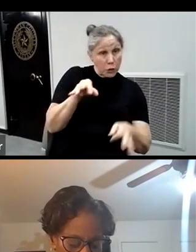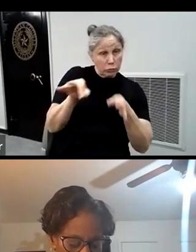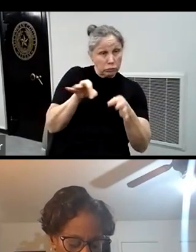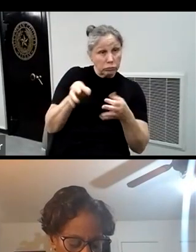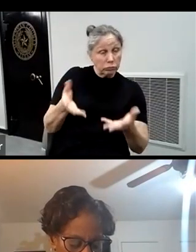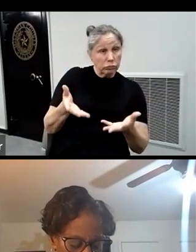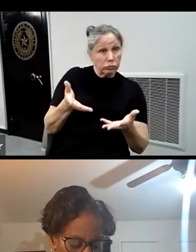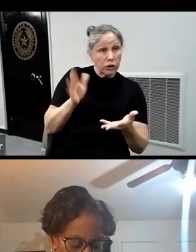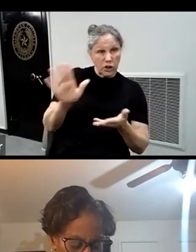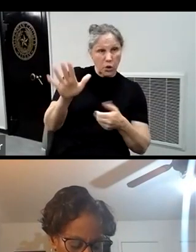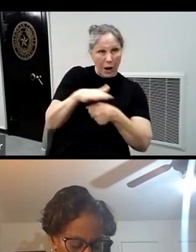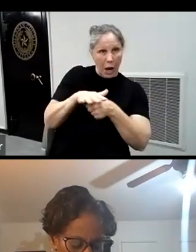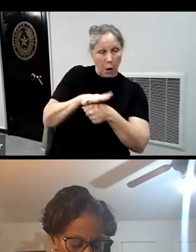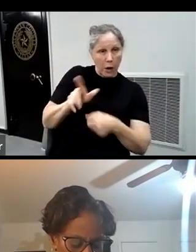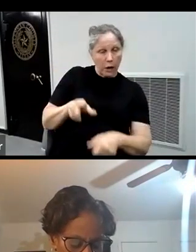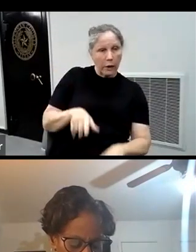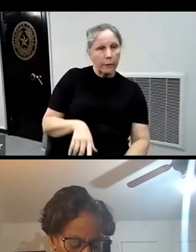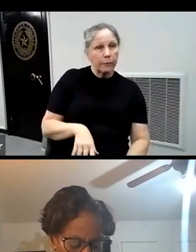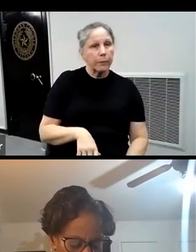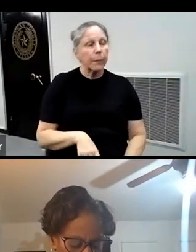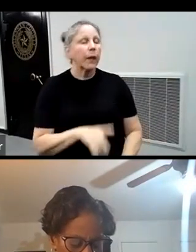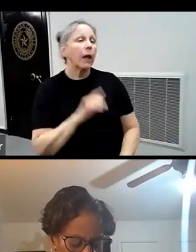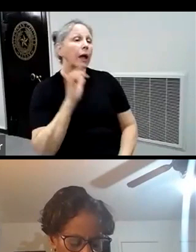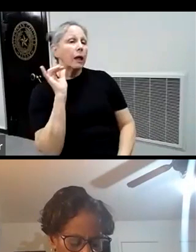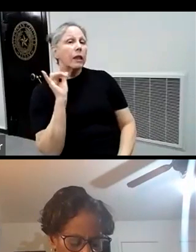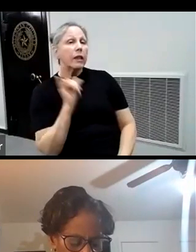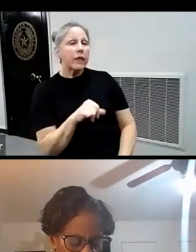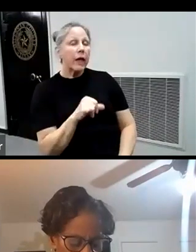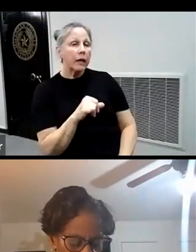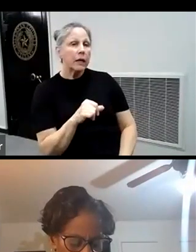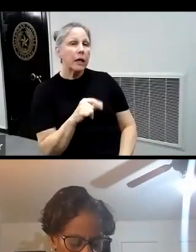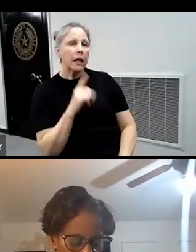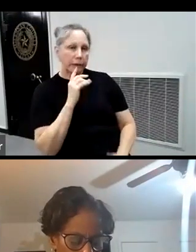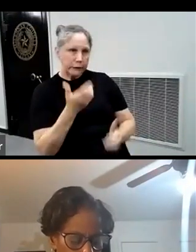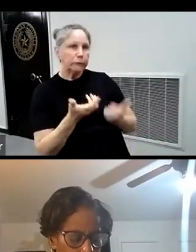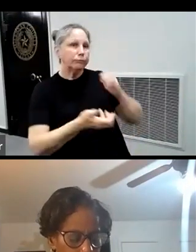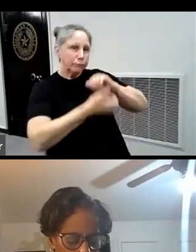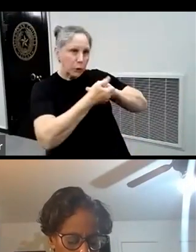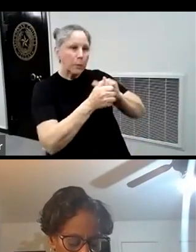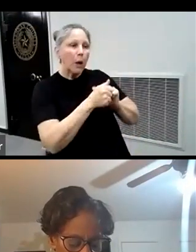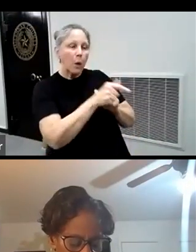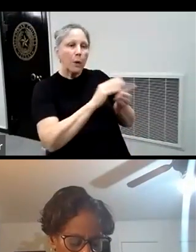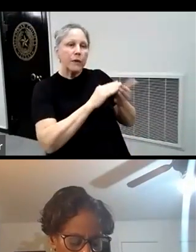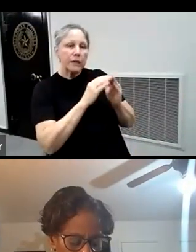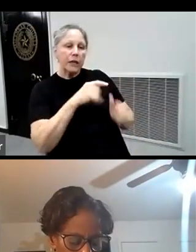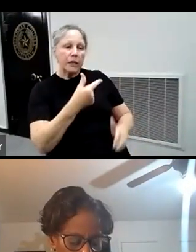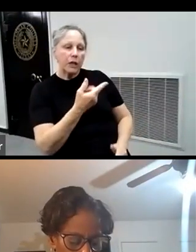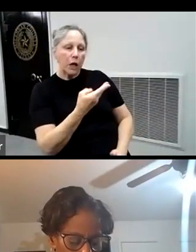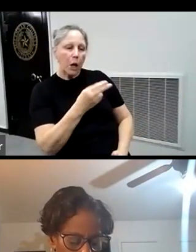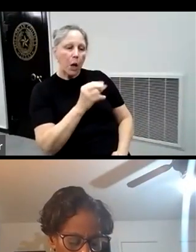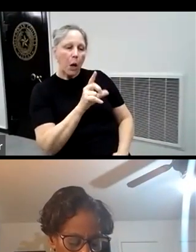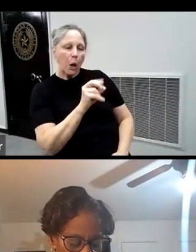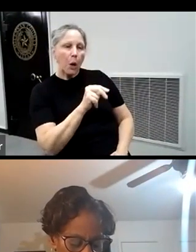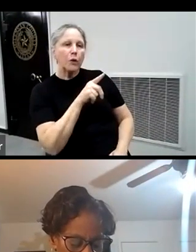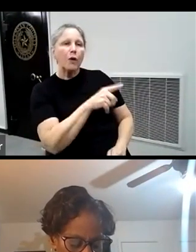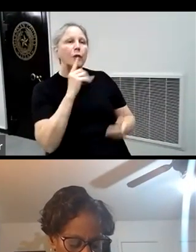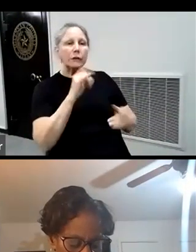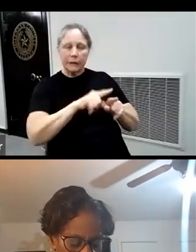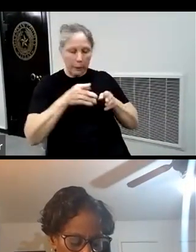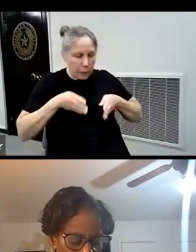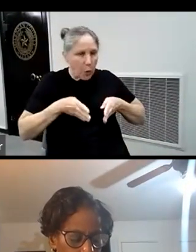under his precinct. This is a interlocal agreement with the city of Golson to do some culvert work,